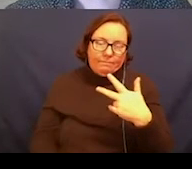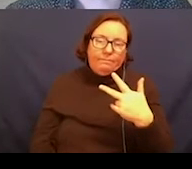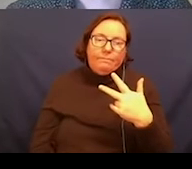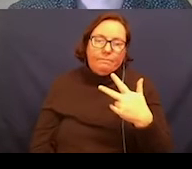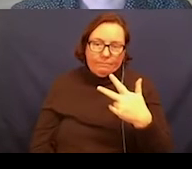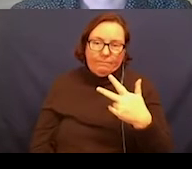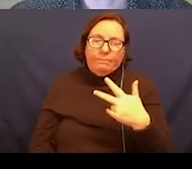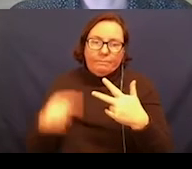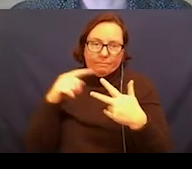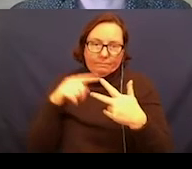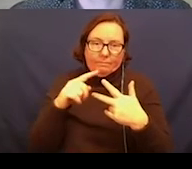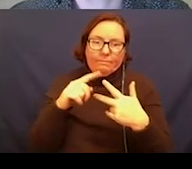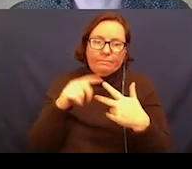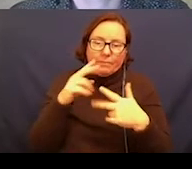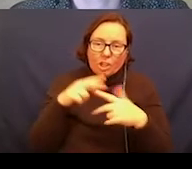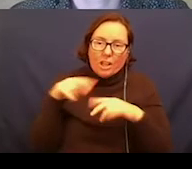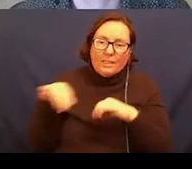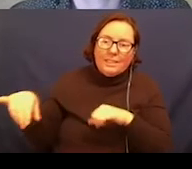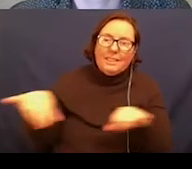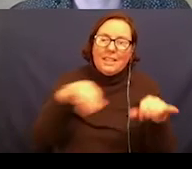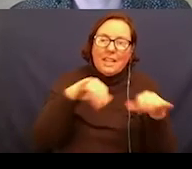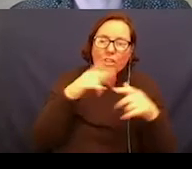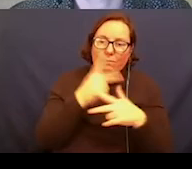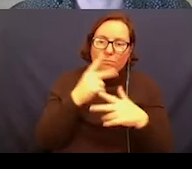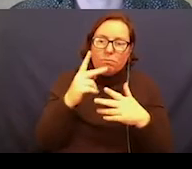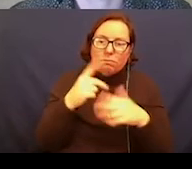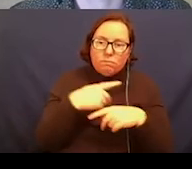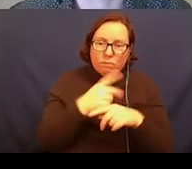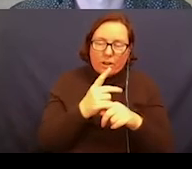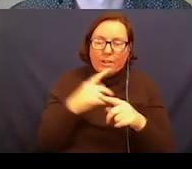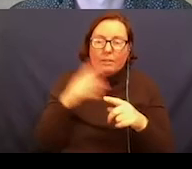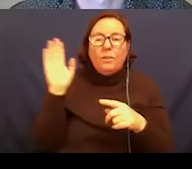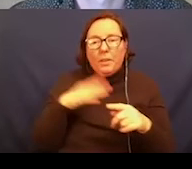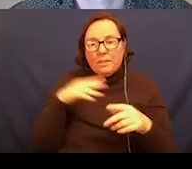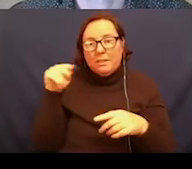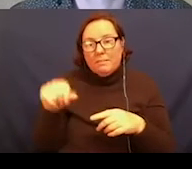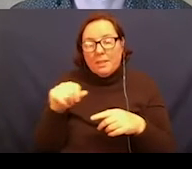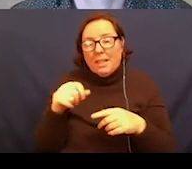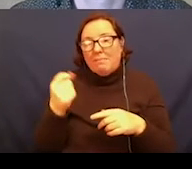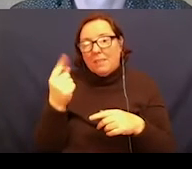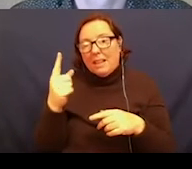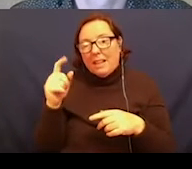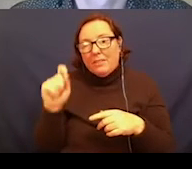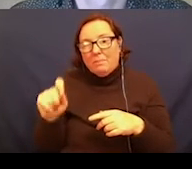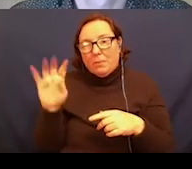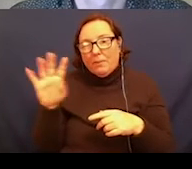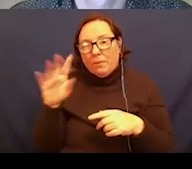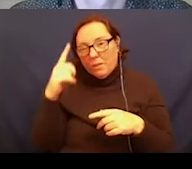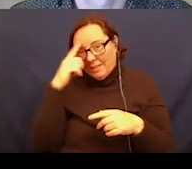With this product, customers would pay around 11.4 cents per kilowatt hour